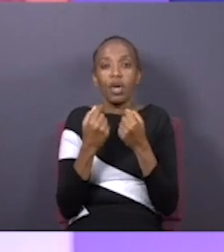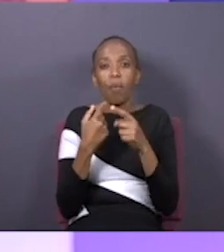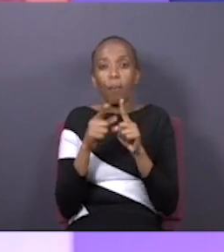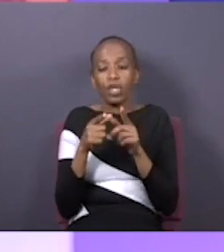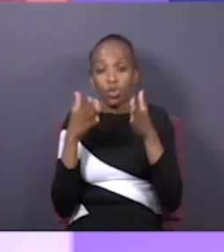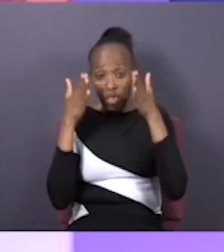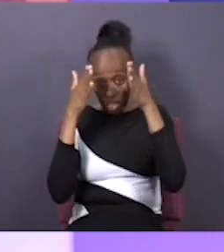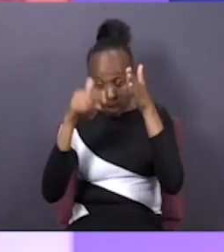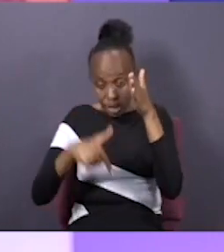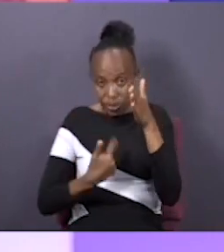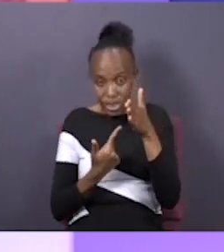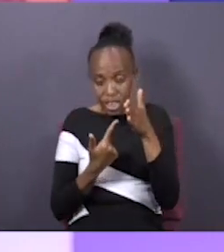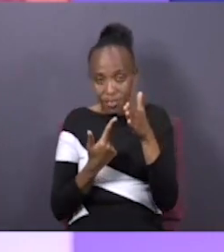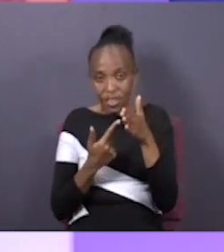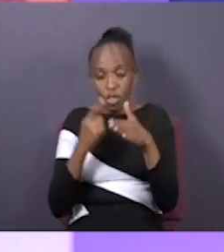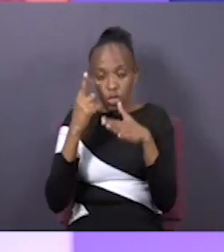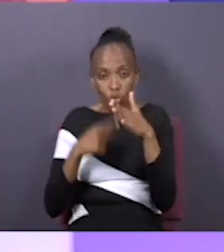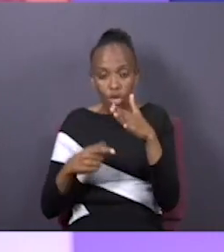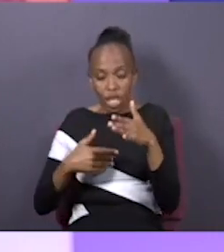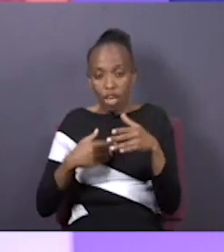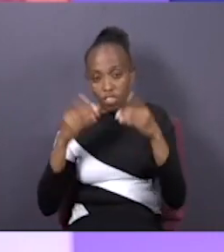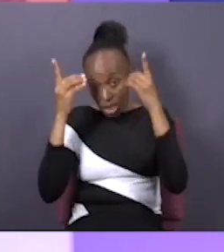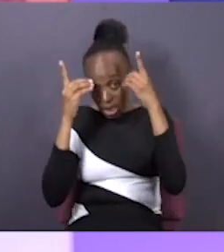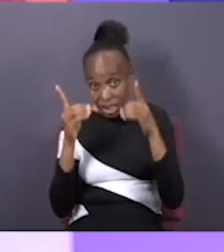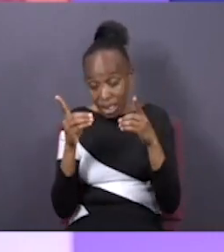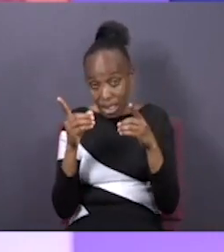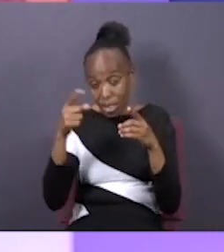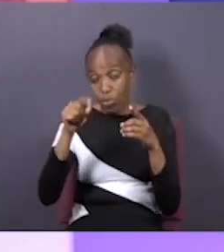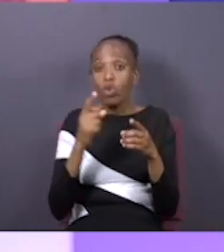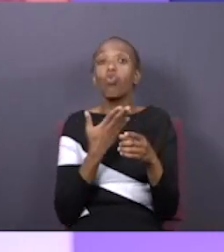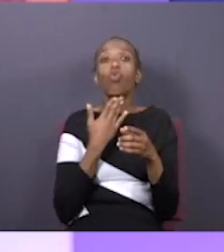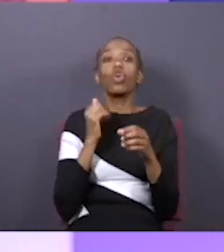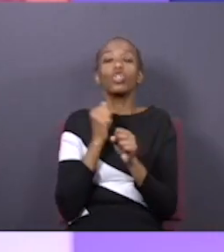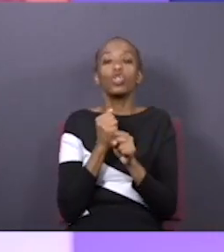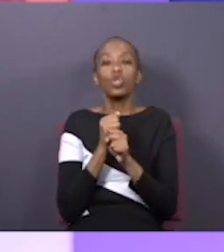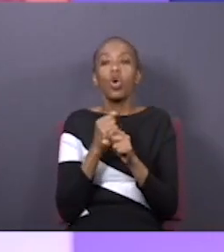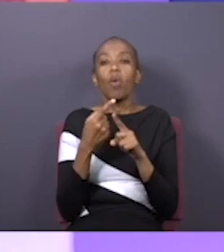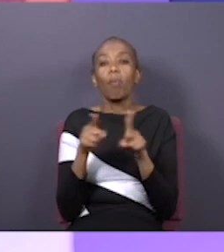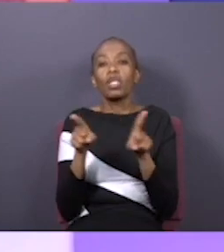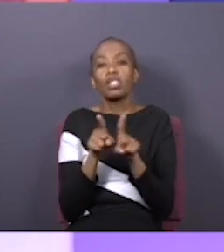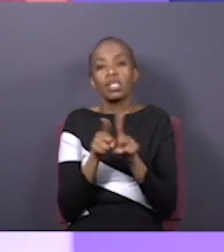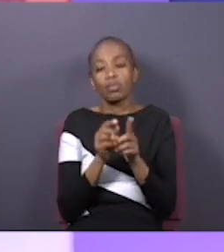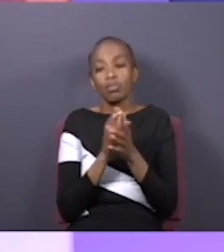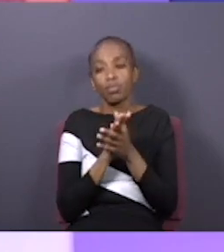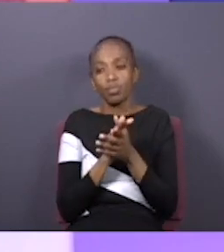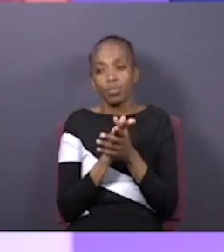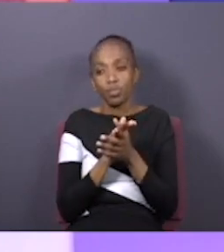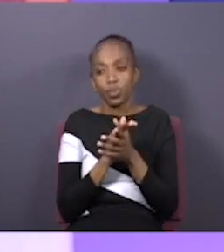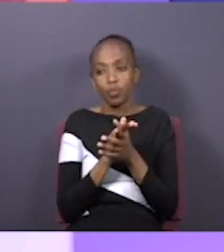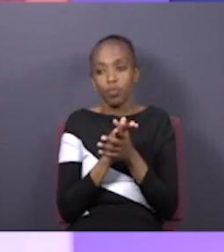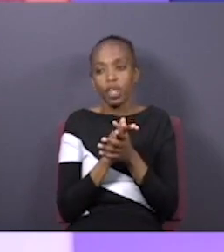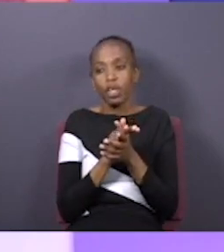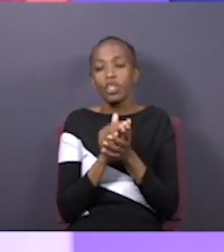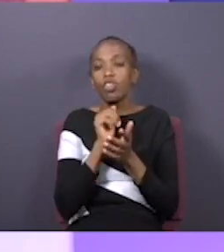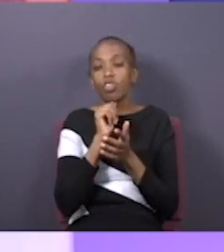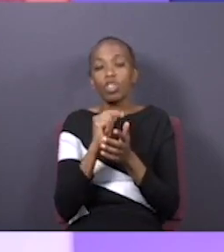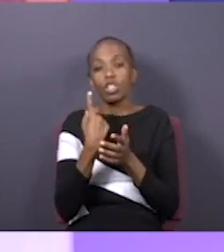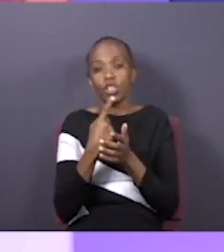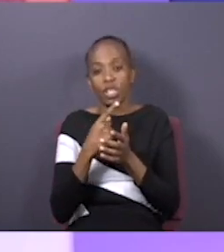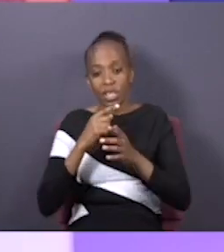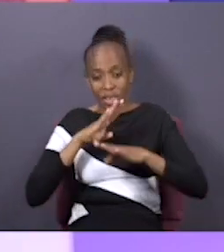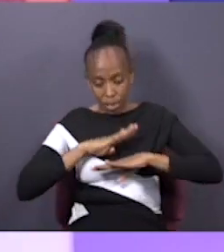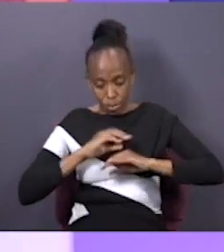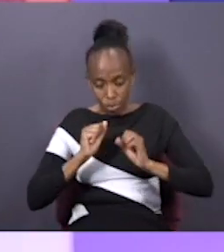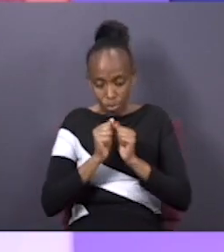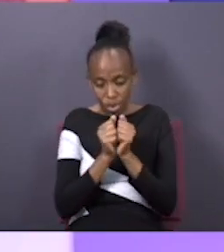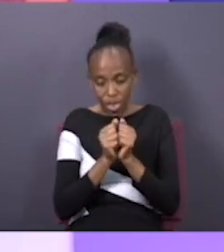will devote ourselves to what we have decided we want to do. But also, it is not just